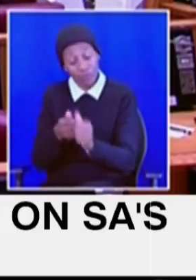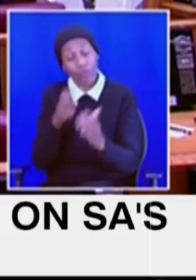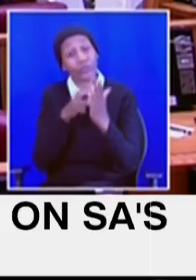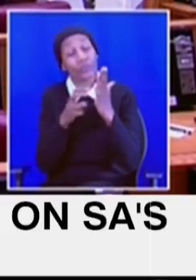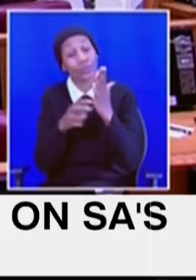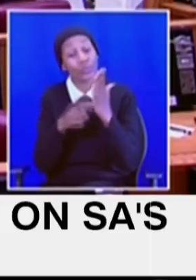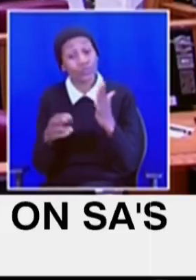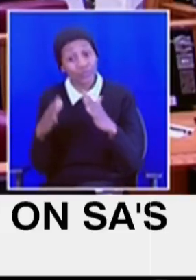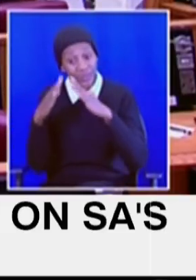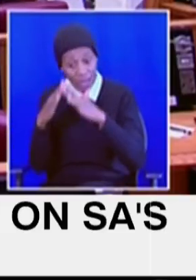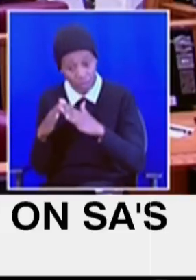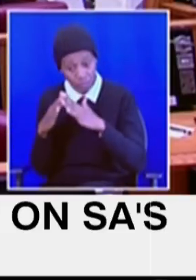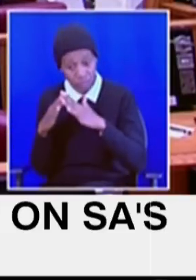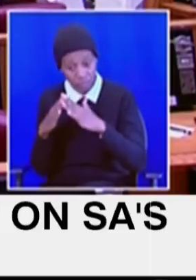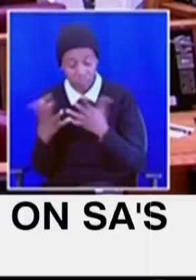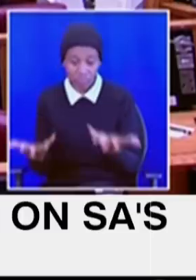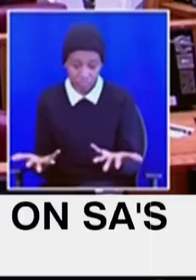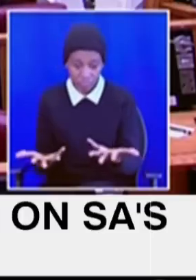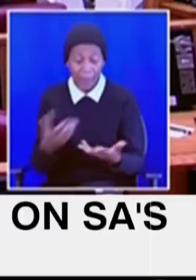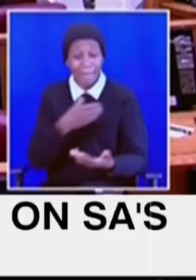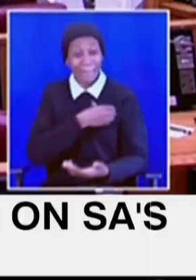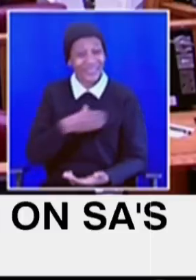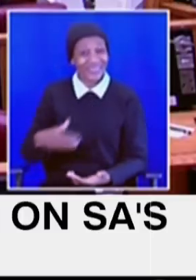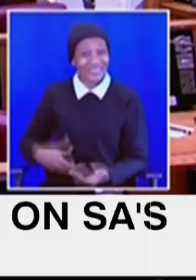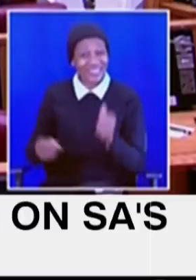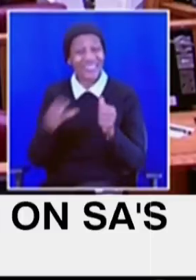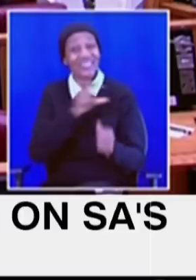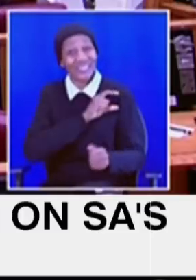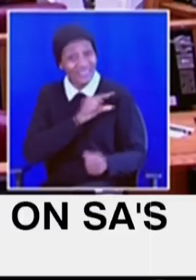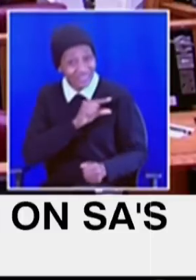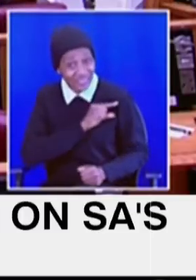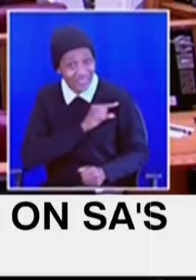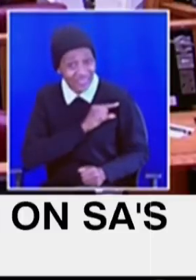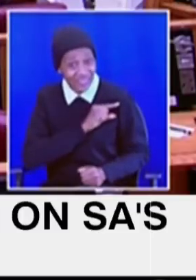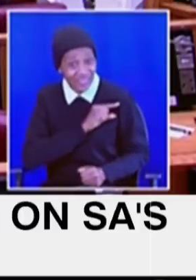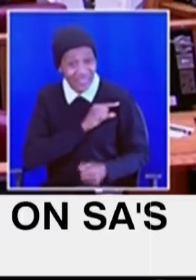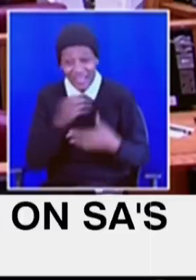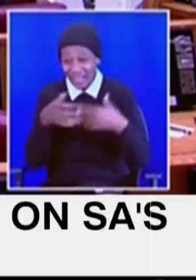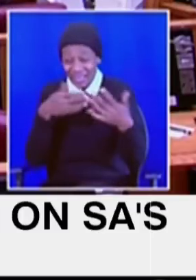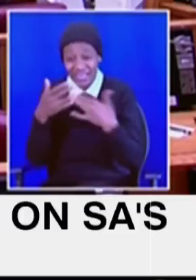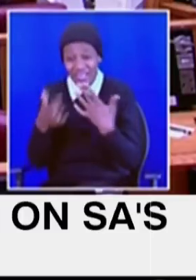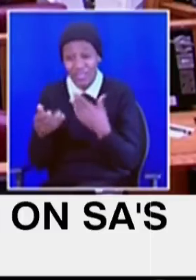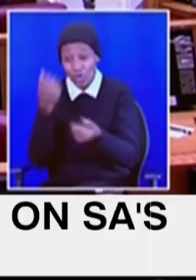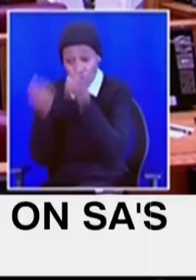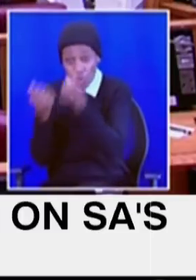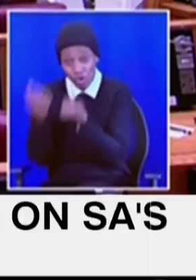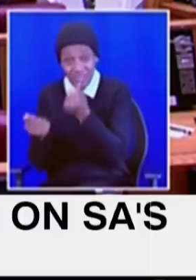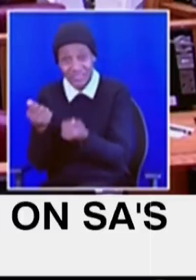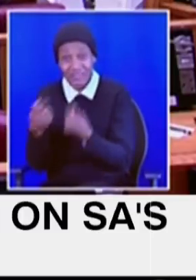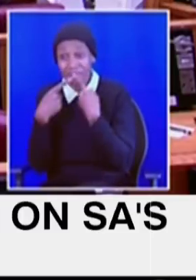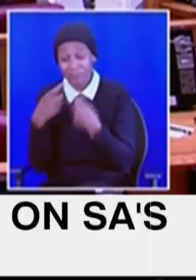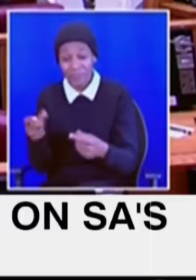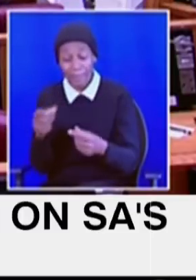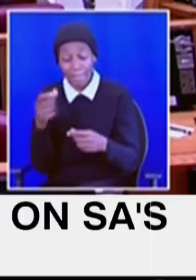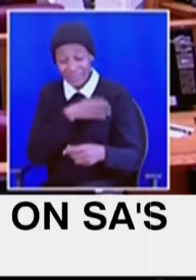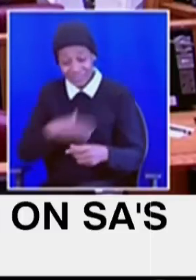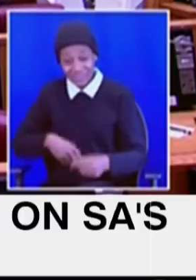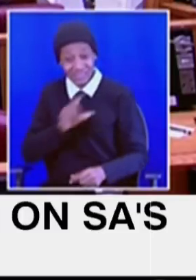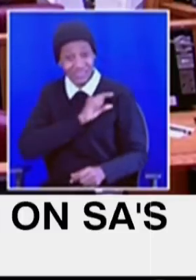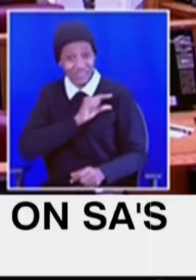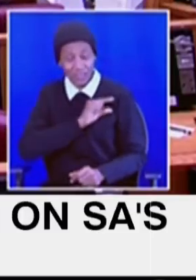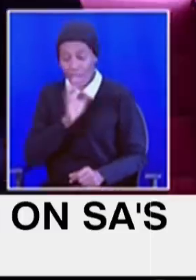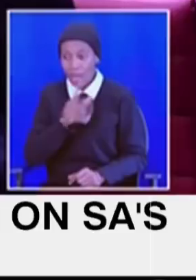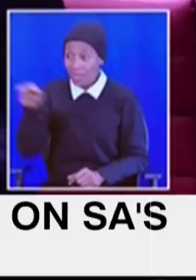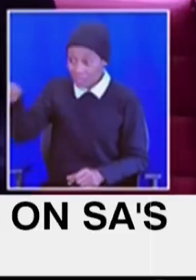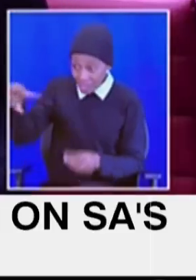The President of the country has never been found guilty in any court of law, and I ask that the member withdraws the